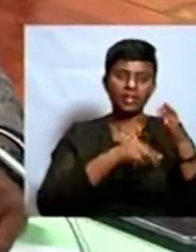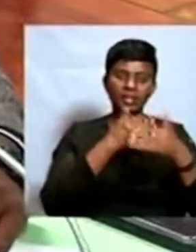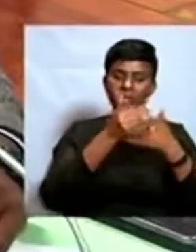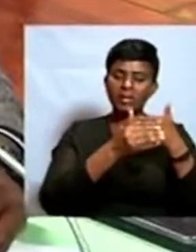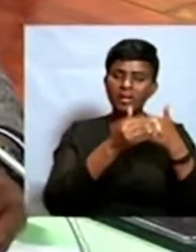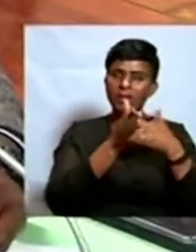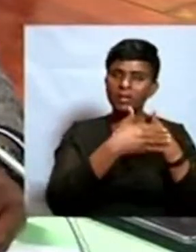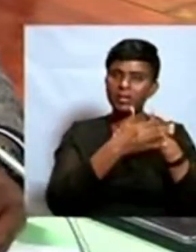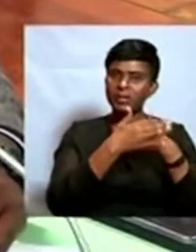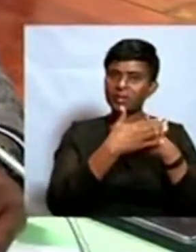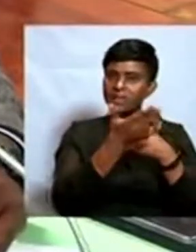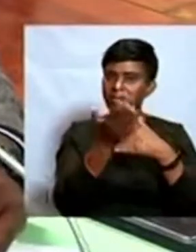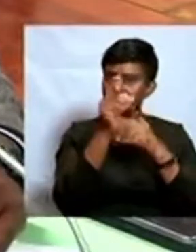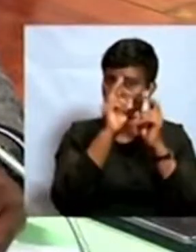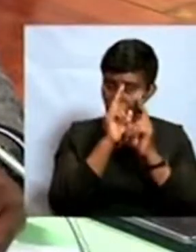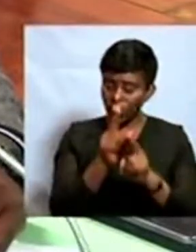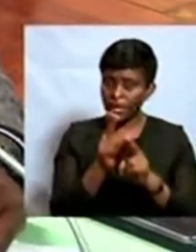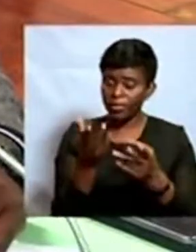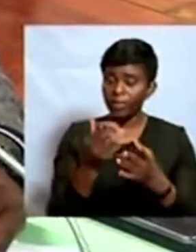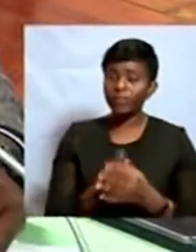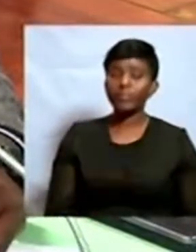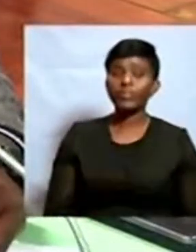Honorable.